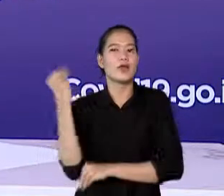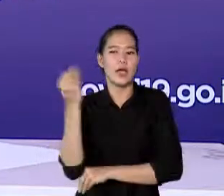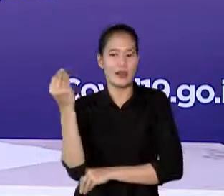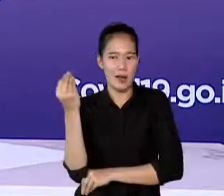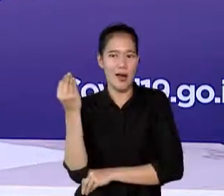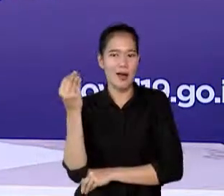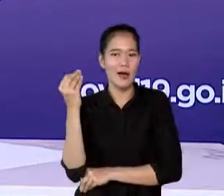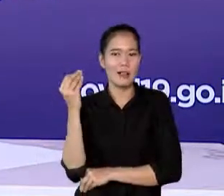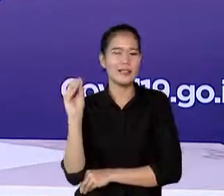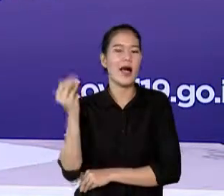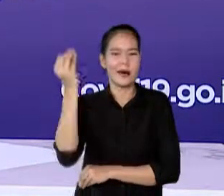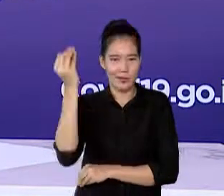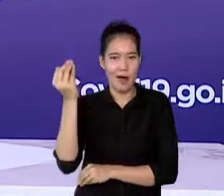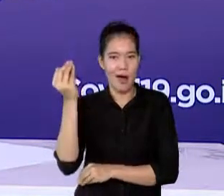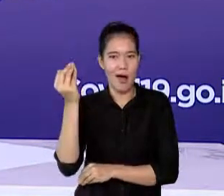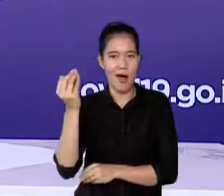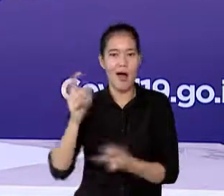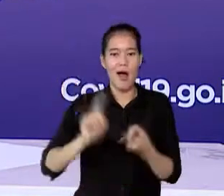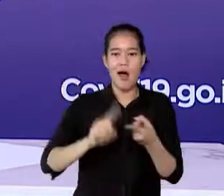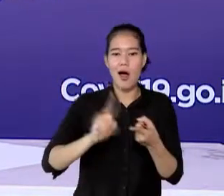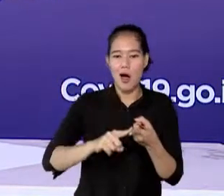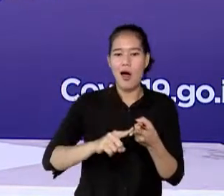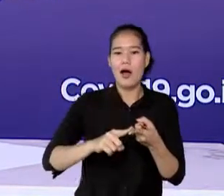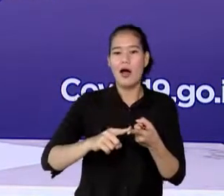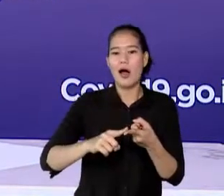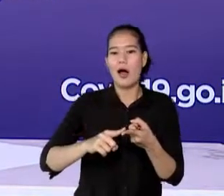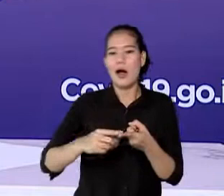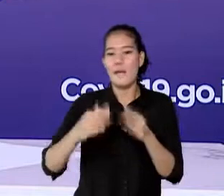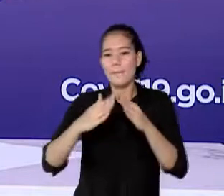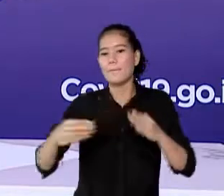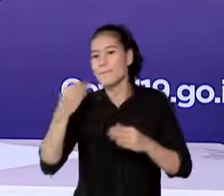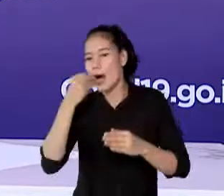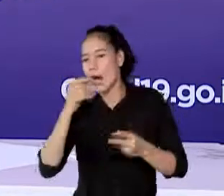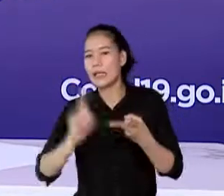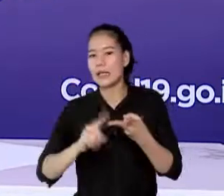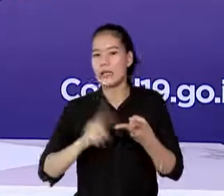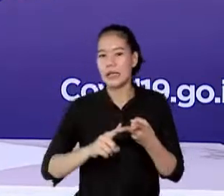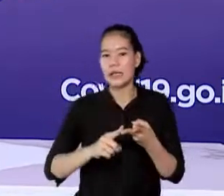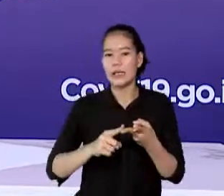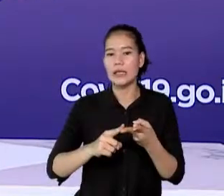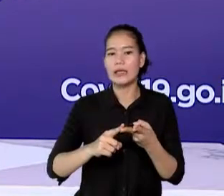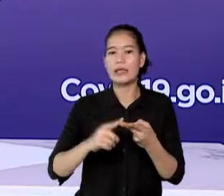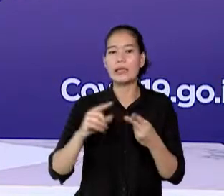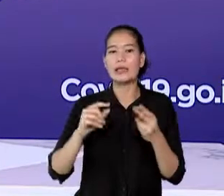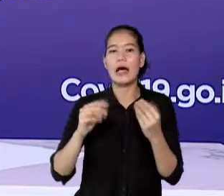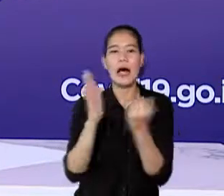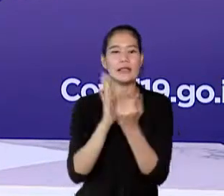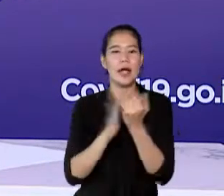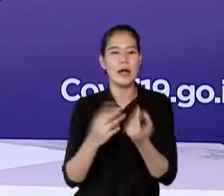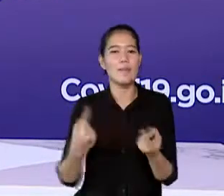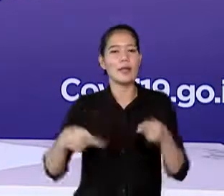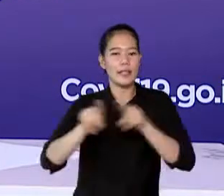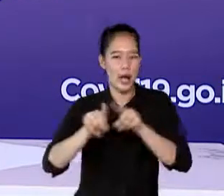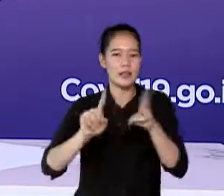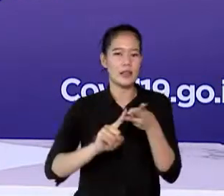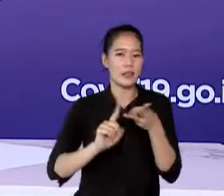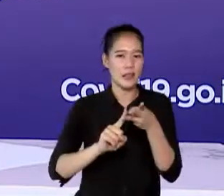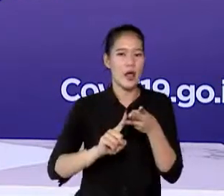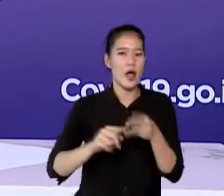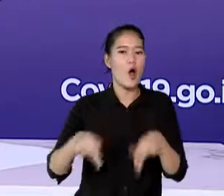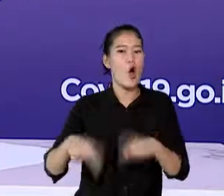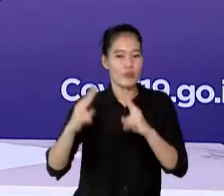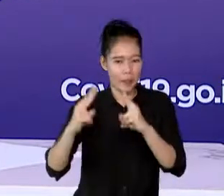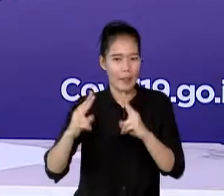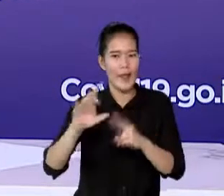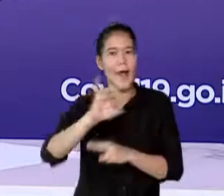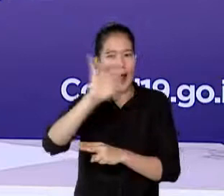as restaurants, catering business, wedding and event organizers, hotels, and